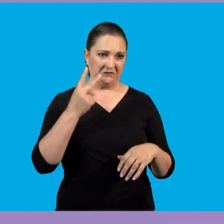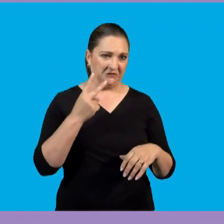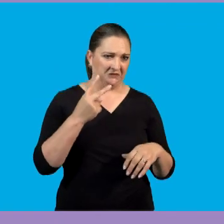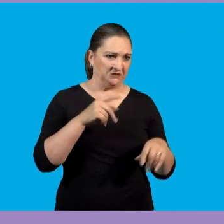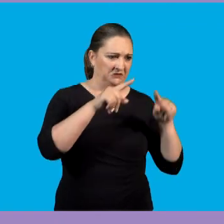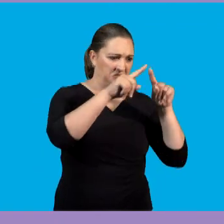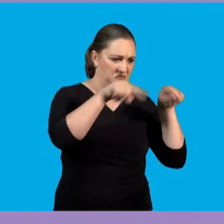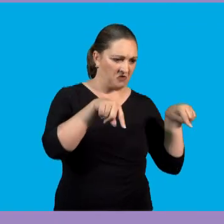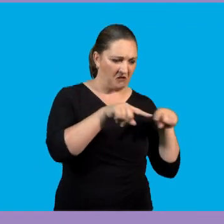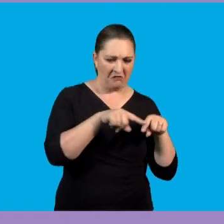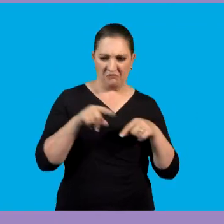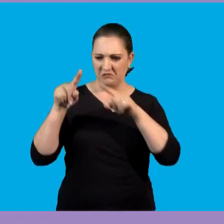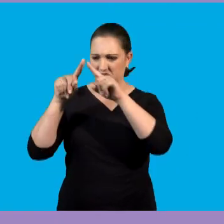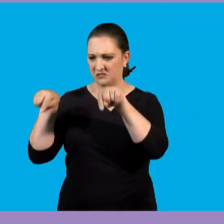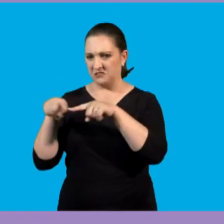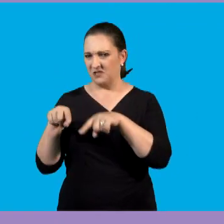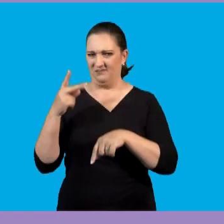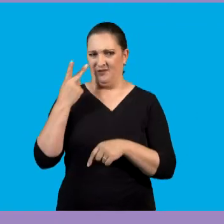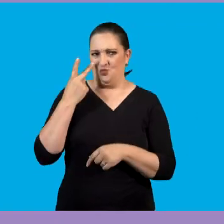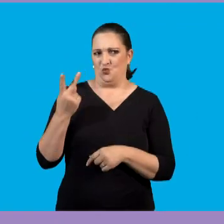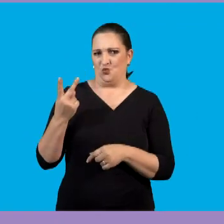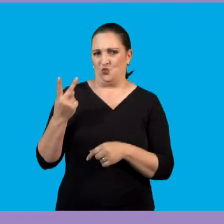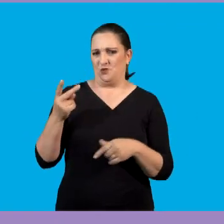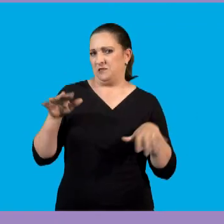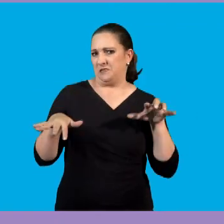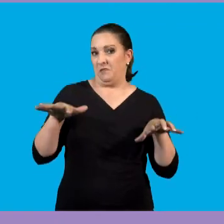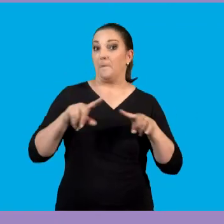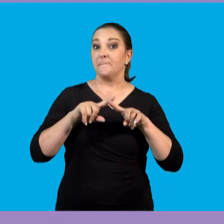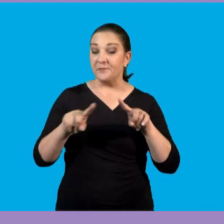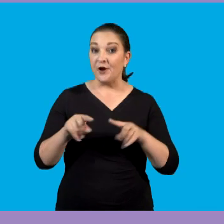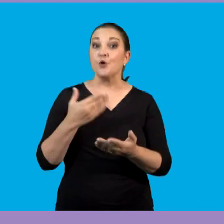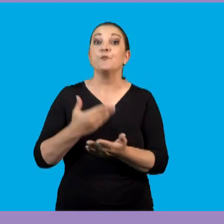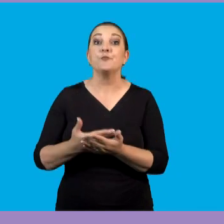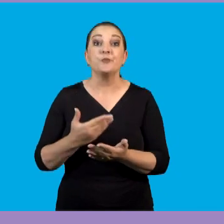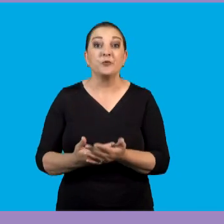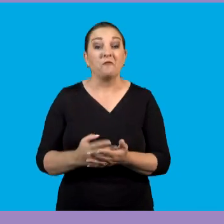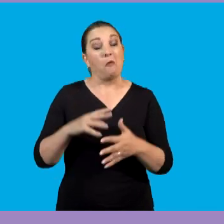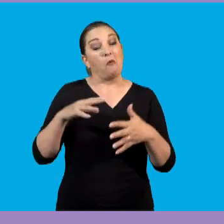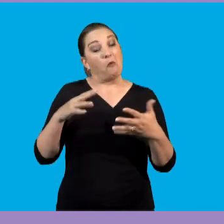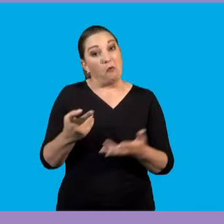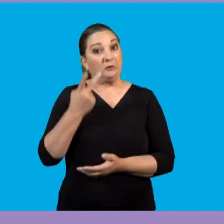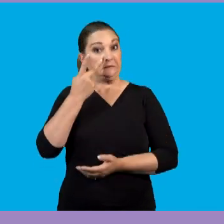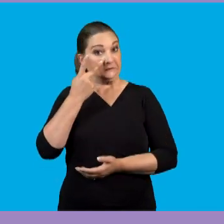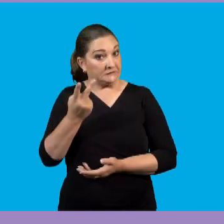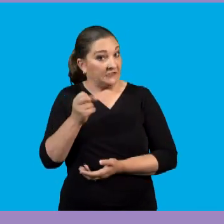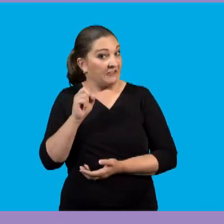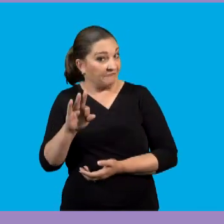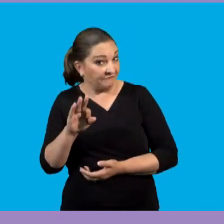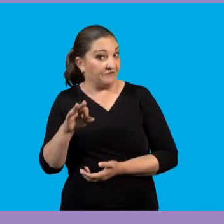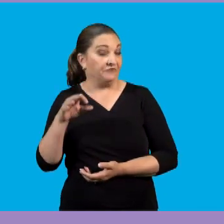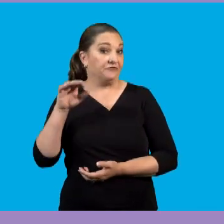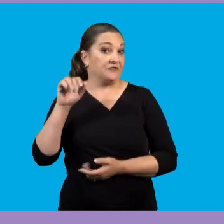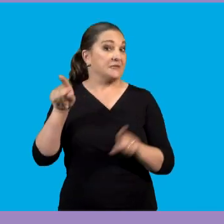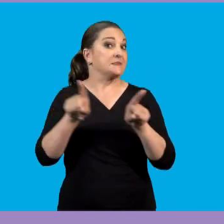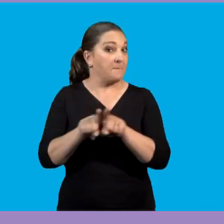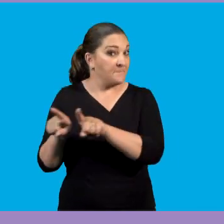triangles, they look like they are similar, but we need to prove that they are similar using, or to determine if they are similar